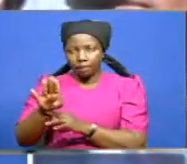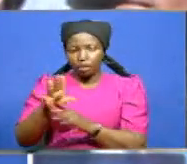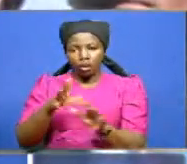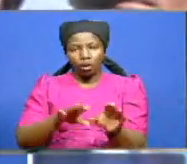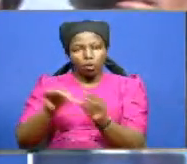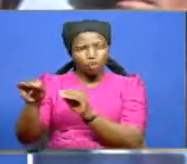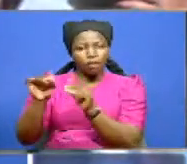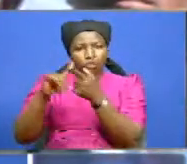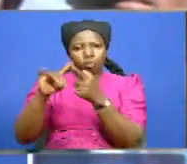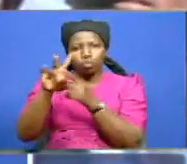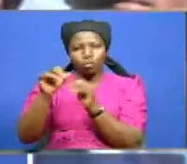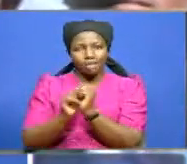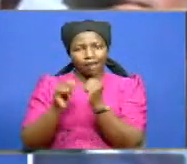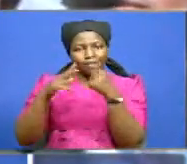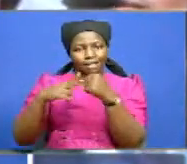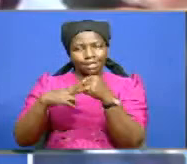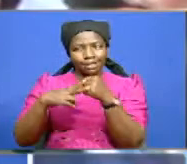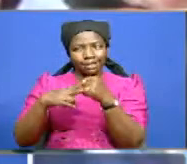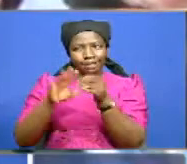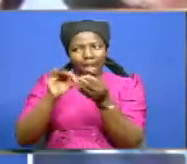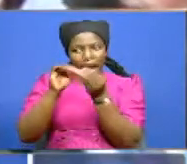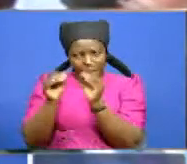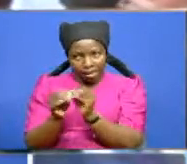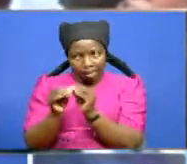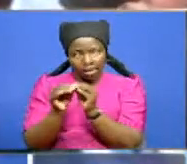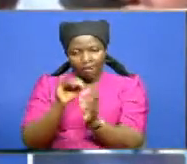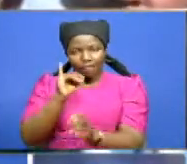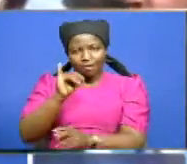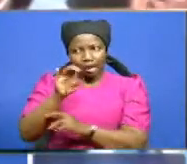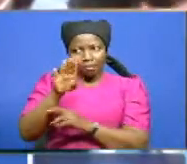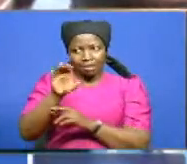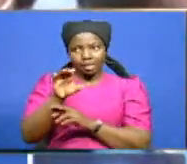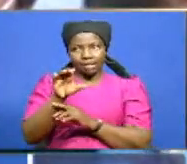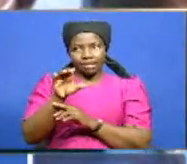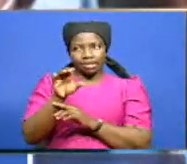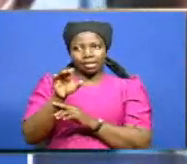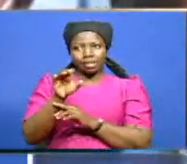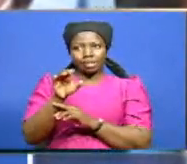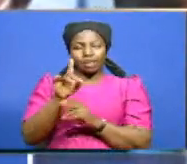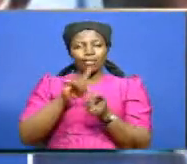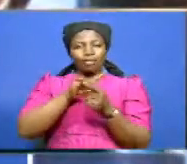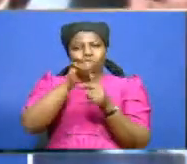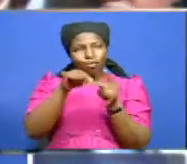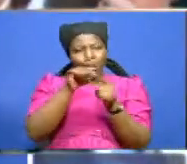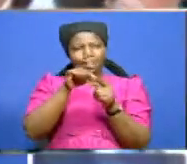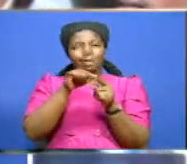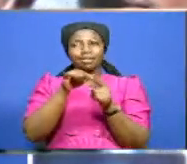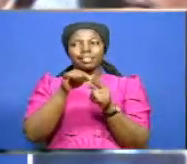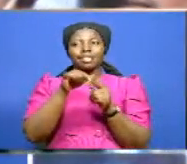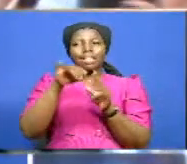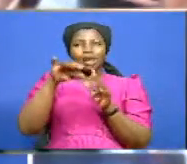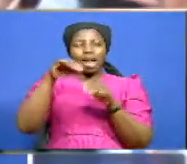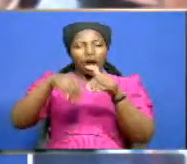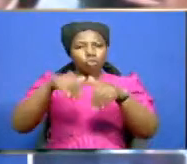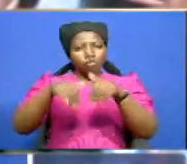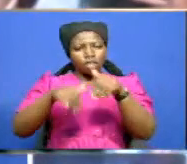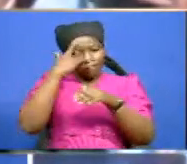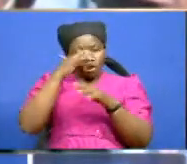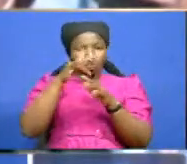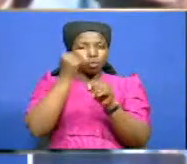2017 figures of the IEBC, when a referendum could be